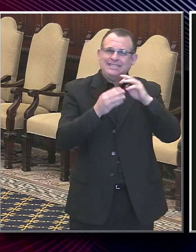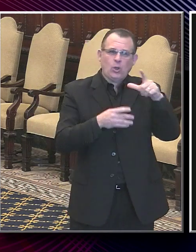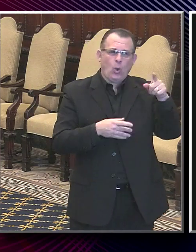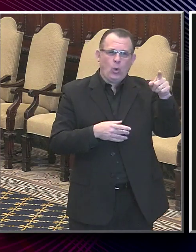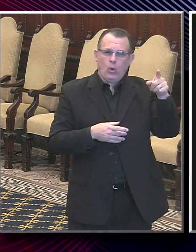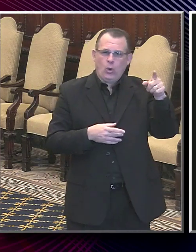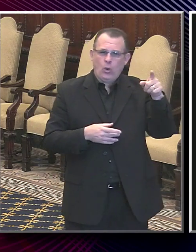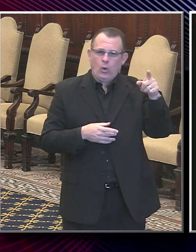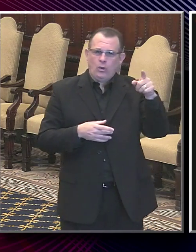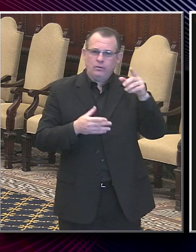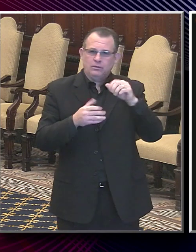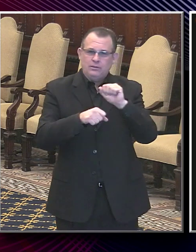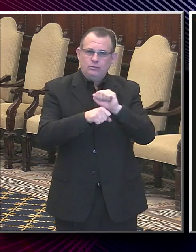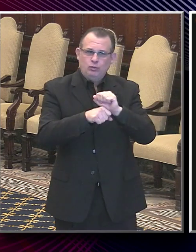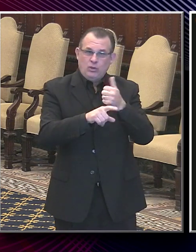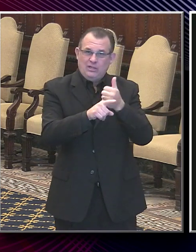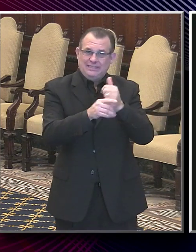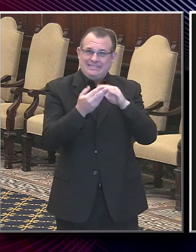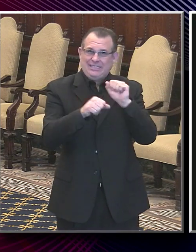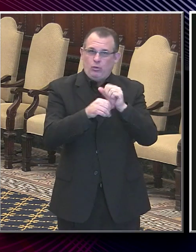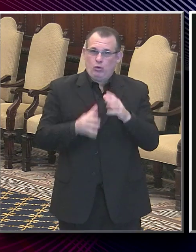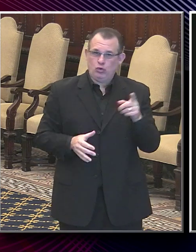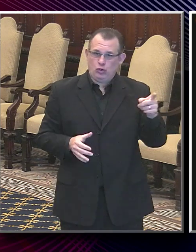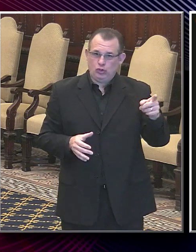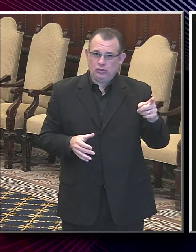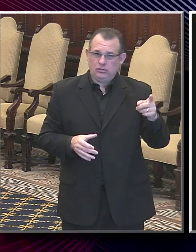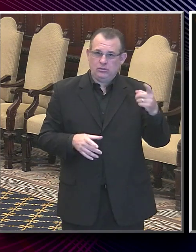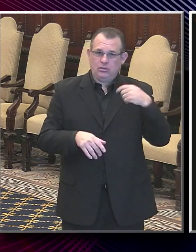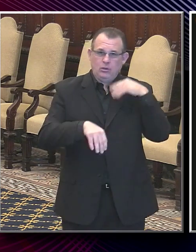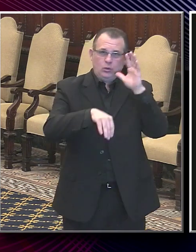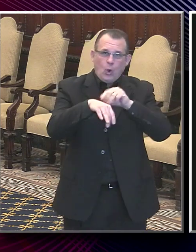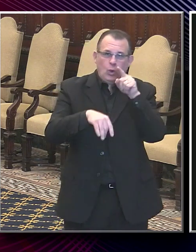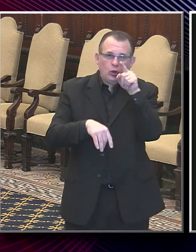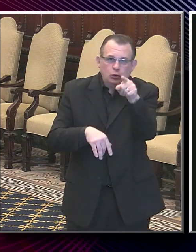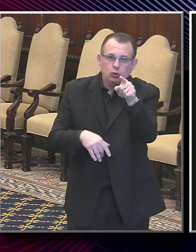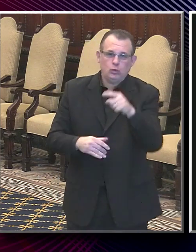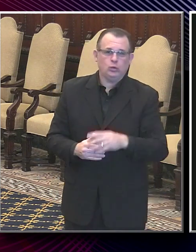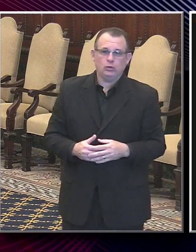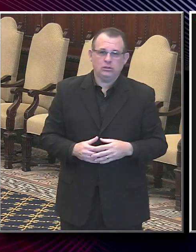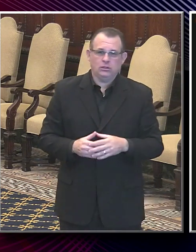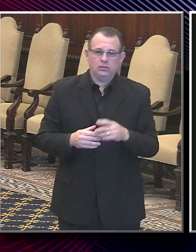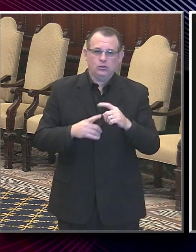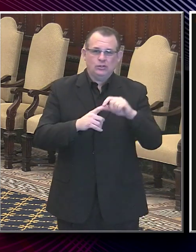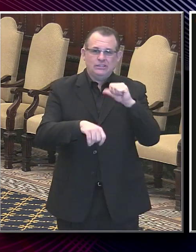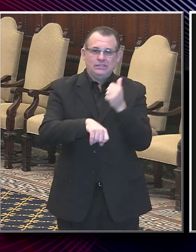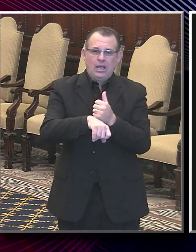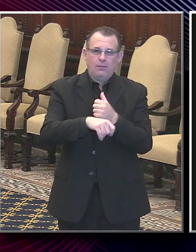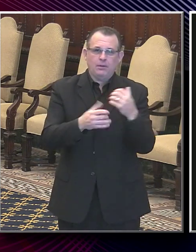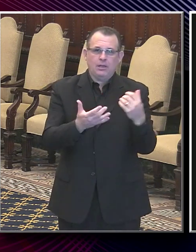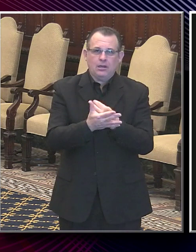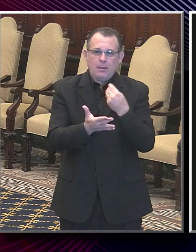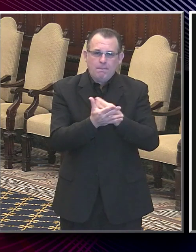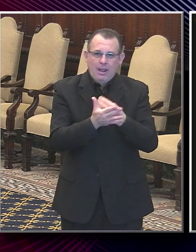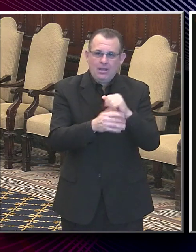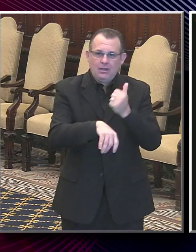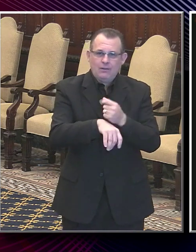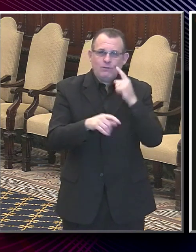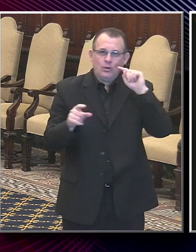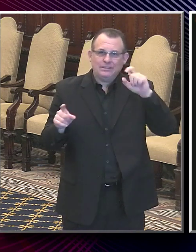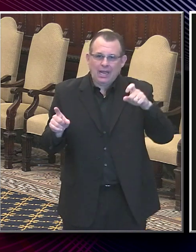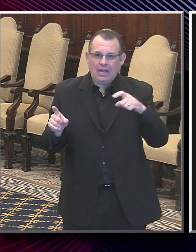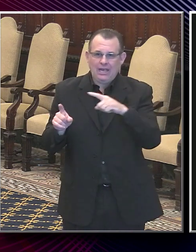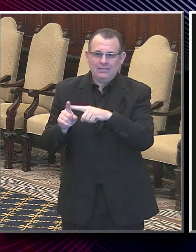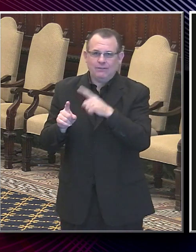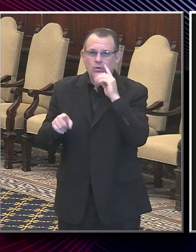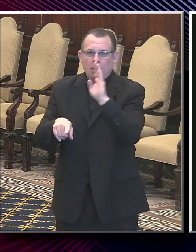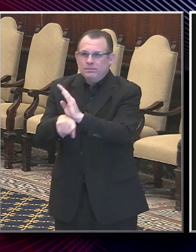workers, and they were calling on your administration to raise revenue sources by raising taxes on businesses,